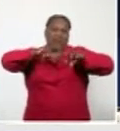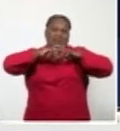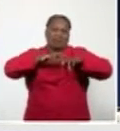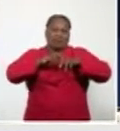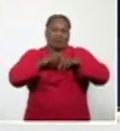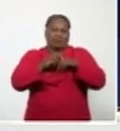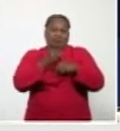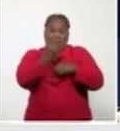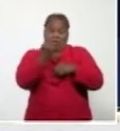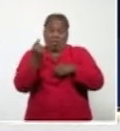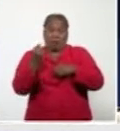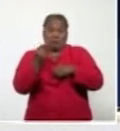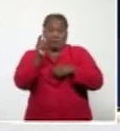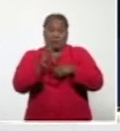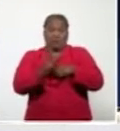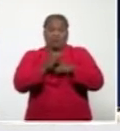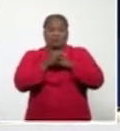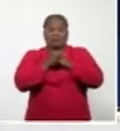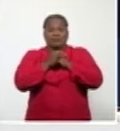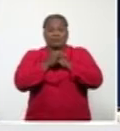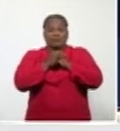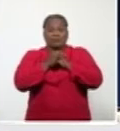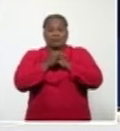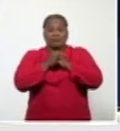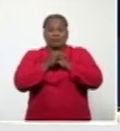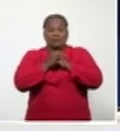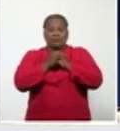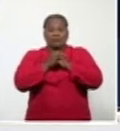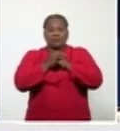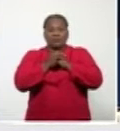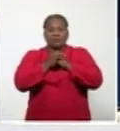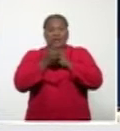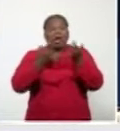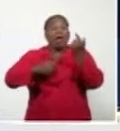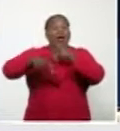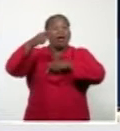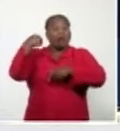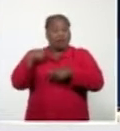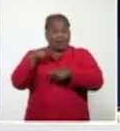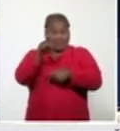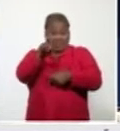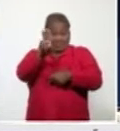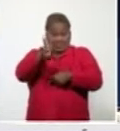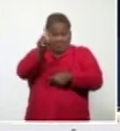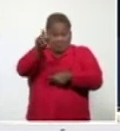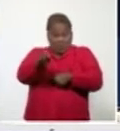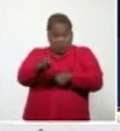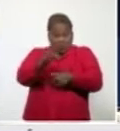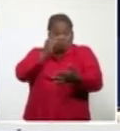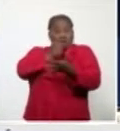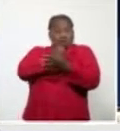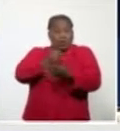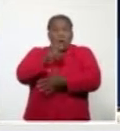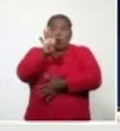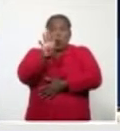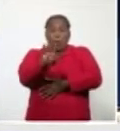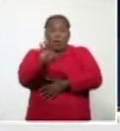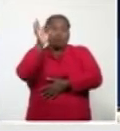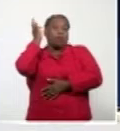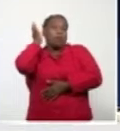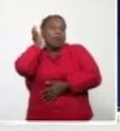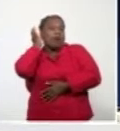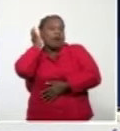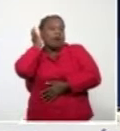Its detection allows us to isolate the person epidemiologically, to detect all contacts,